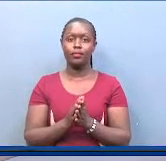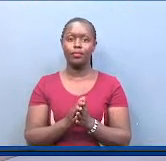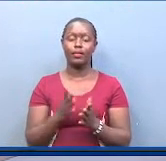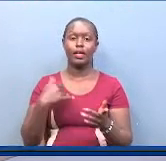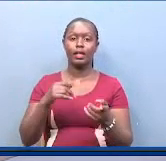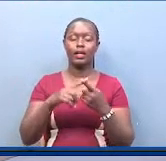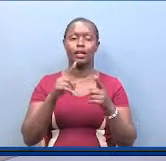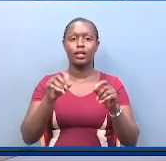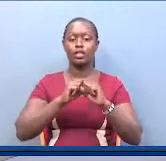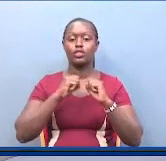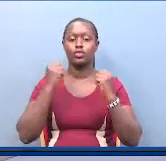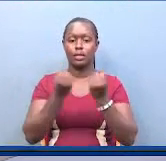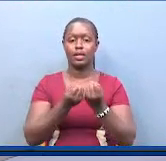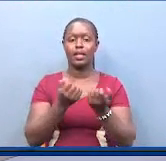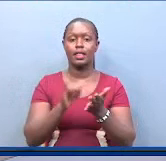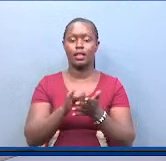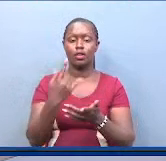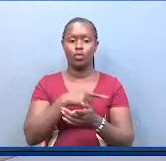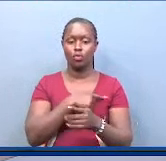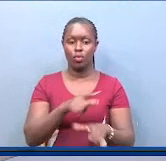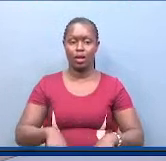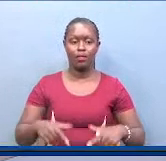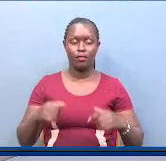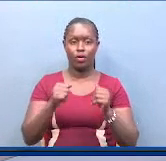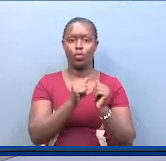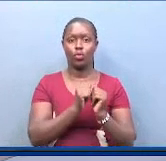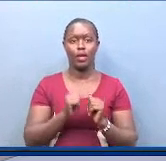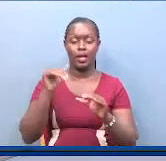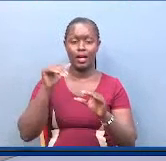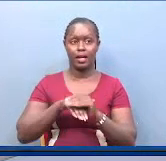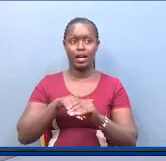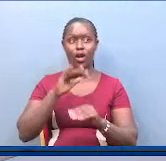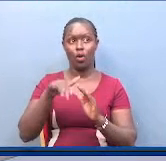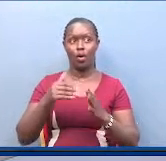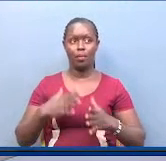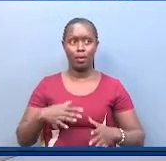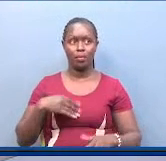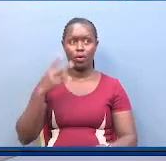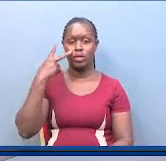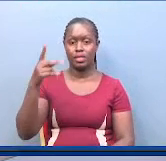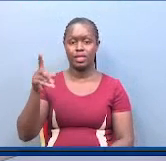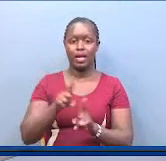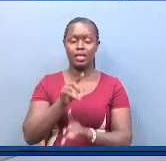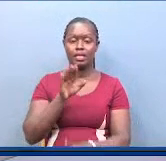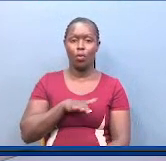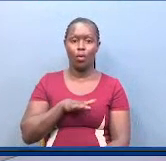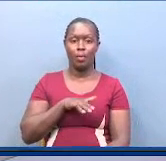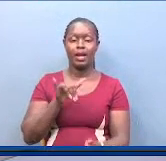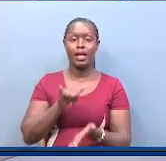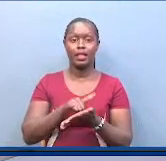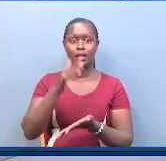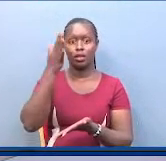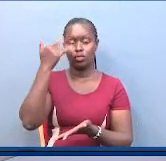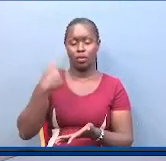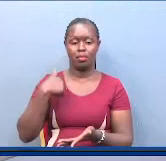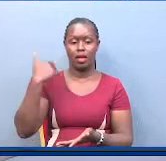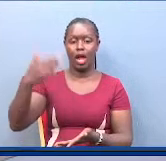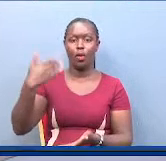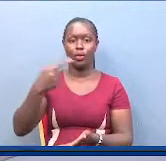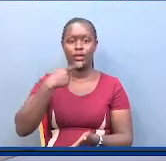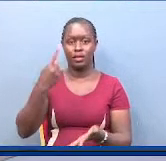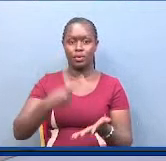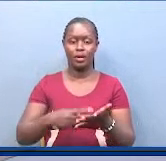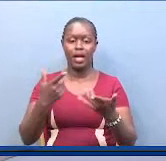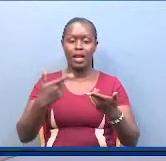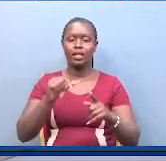the patriarchal society that we are living in. And everybody will view you as a woman. And that's why I keep saying, let us not